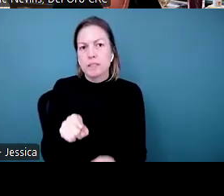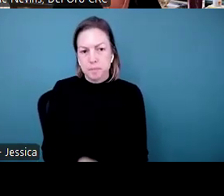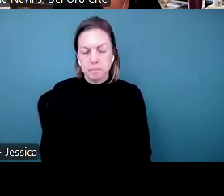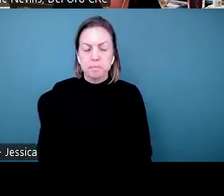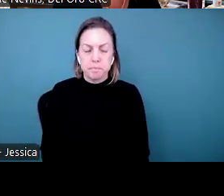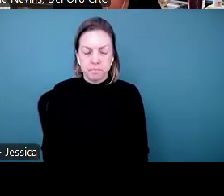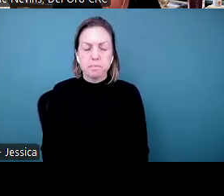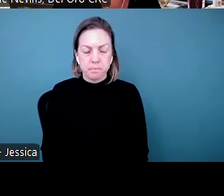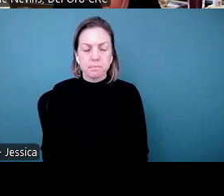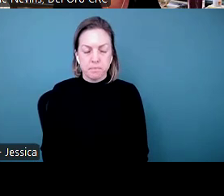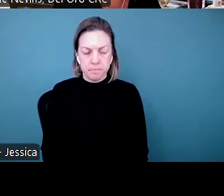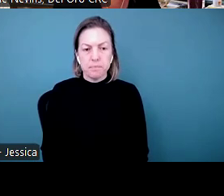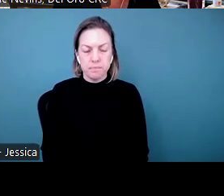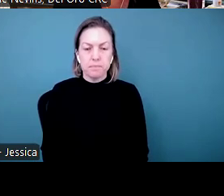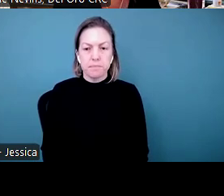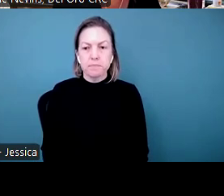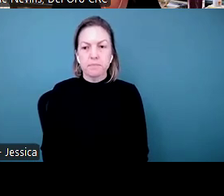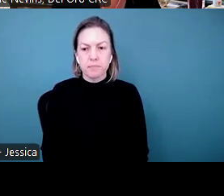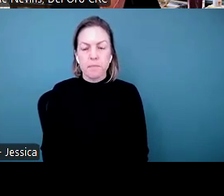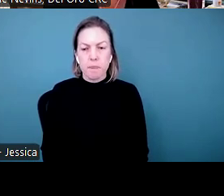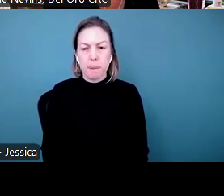so that the client,